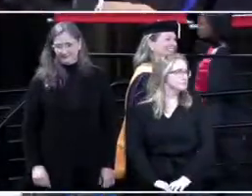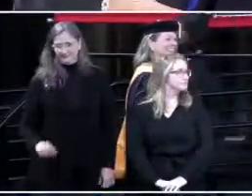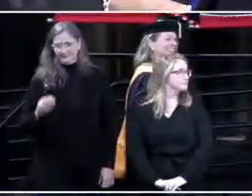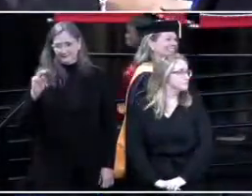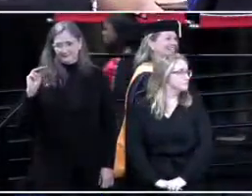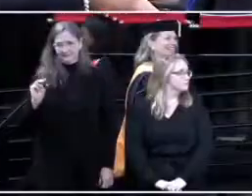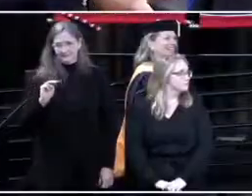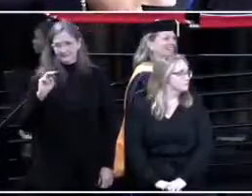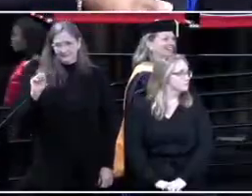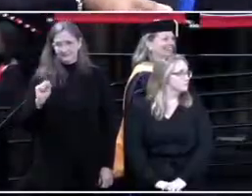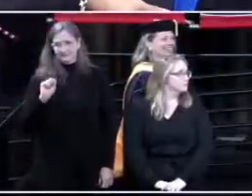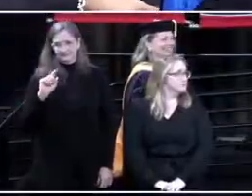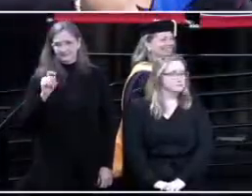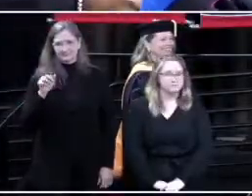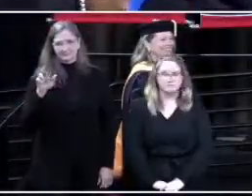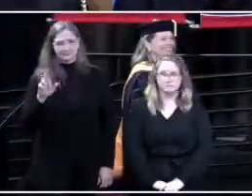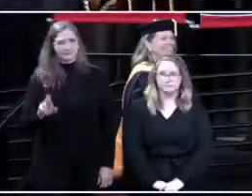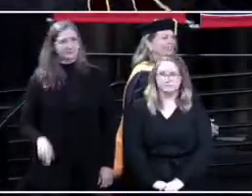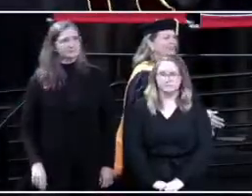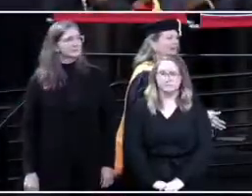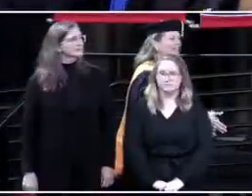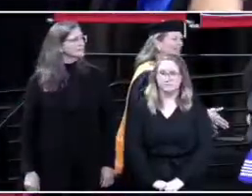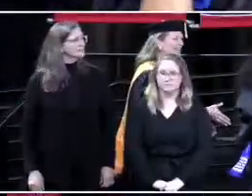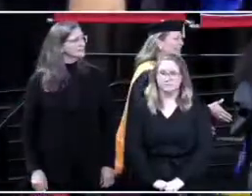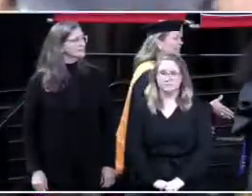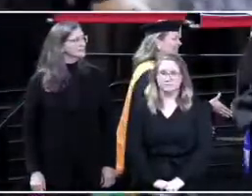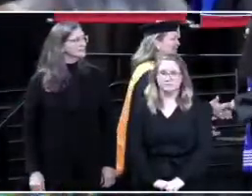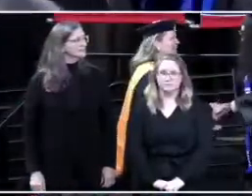Miracle Shekinah Dozier,